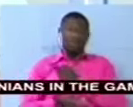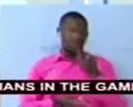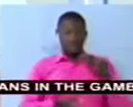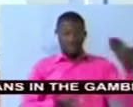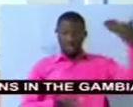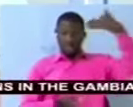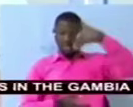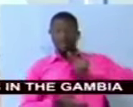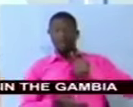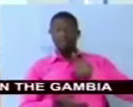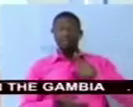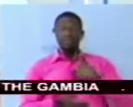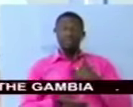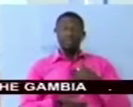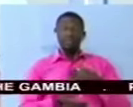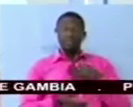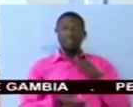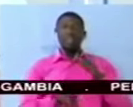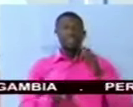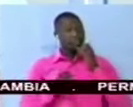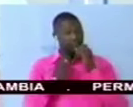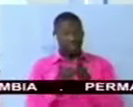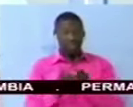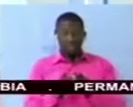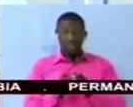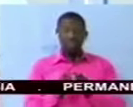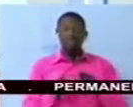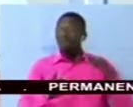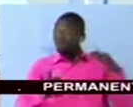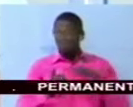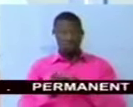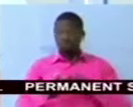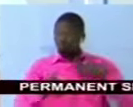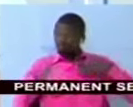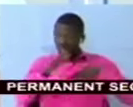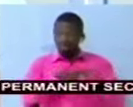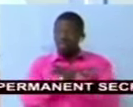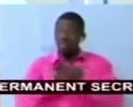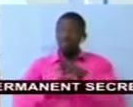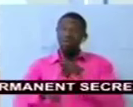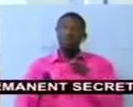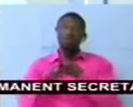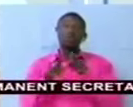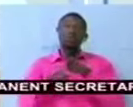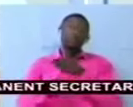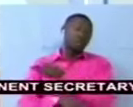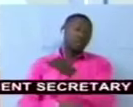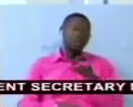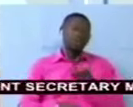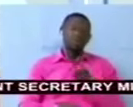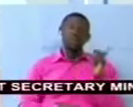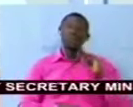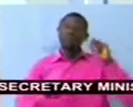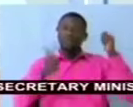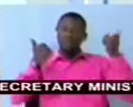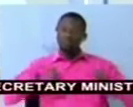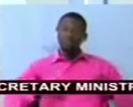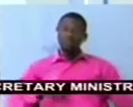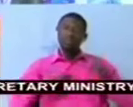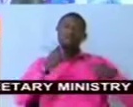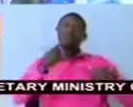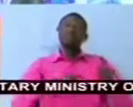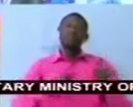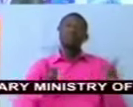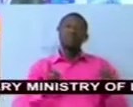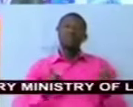you must go inside with them. What happened afterwards? Legi bañ accès nak ñu dal di